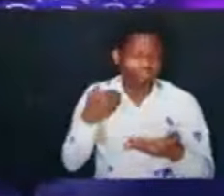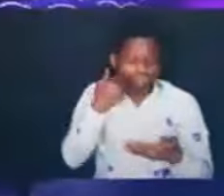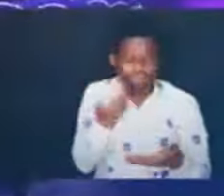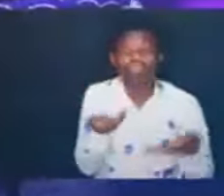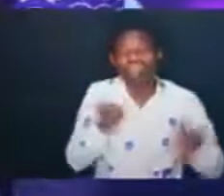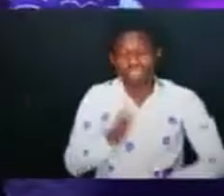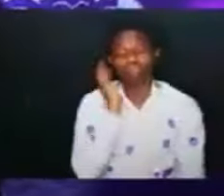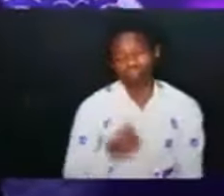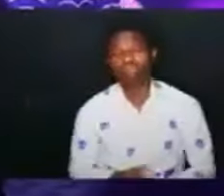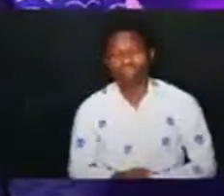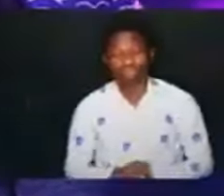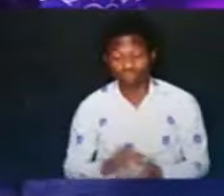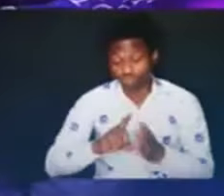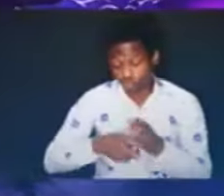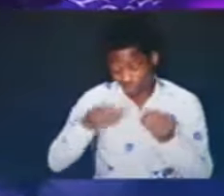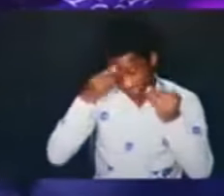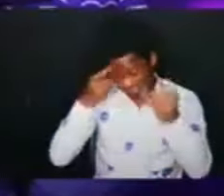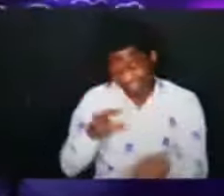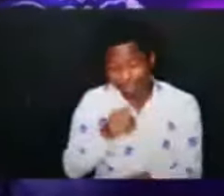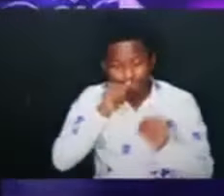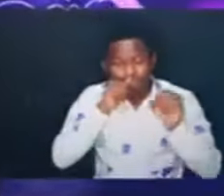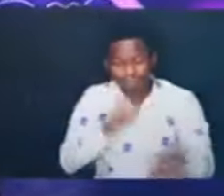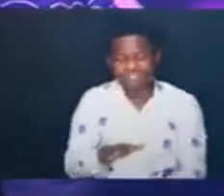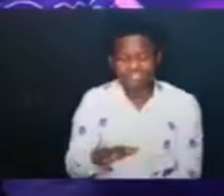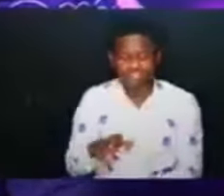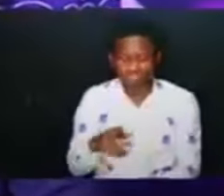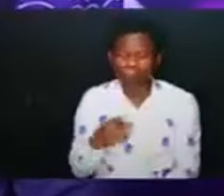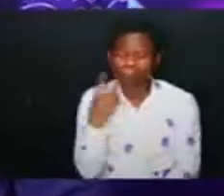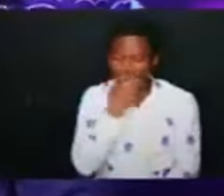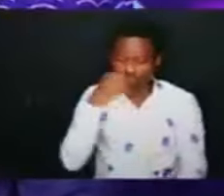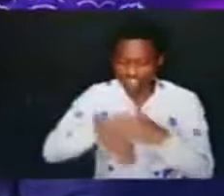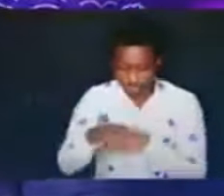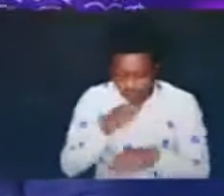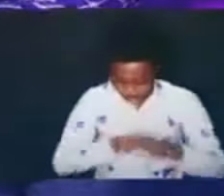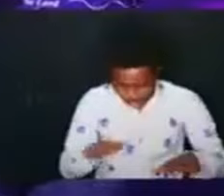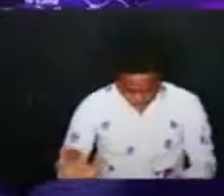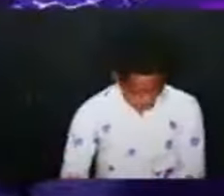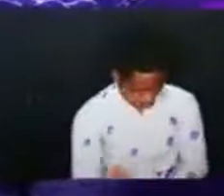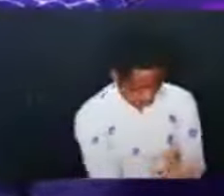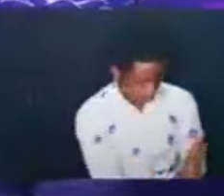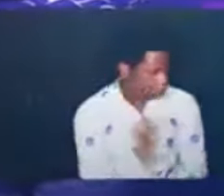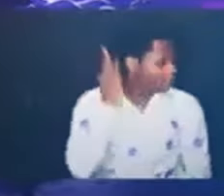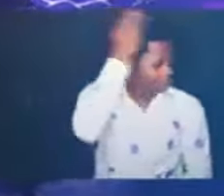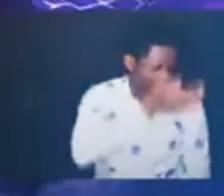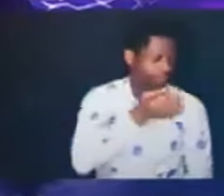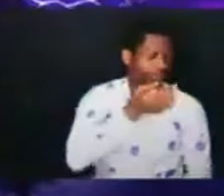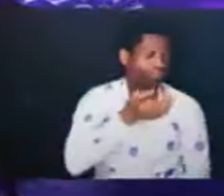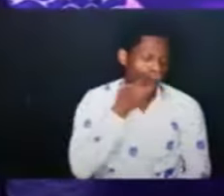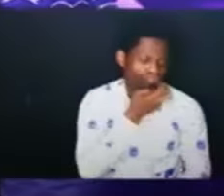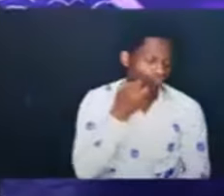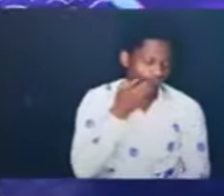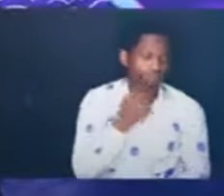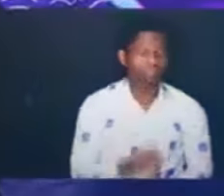neka kra bi ni wawu. He decided to bless and to speak into the future of his children. Na dwin so obeshira ne man no akase egu wonda